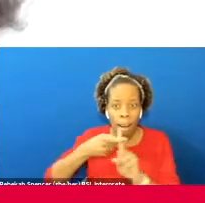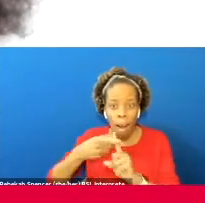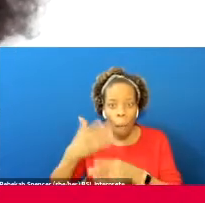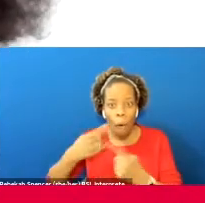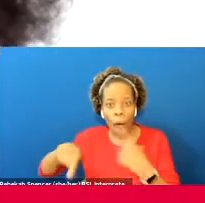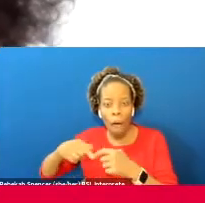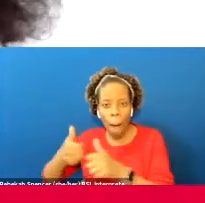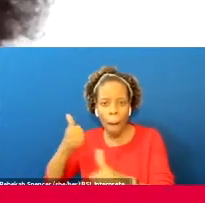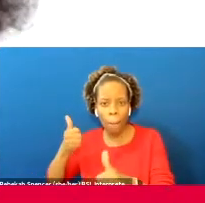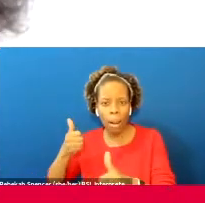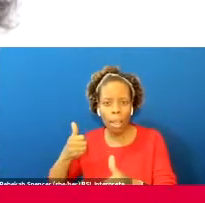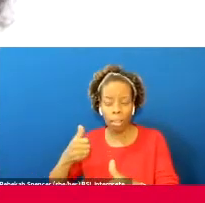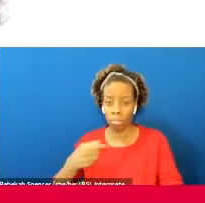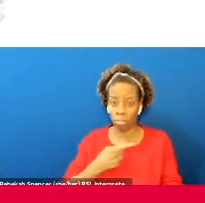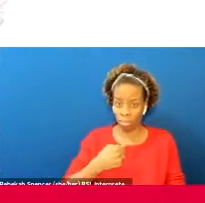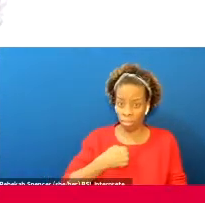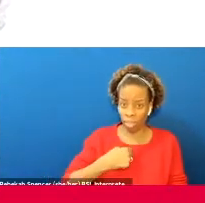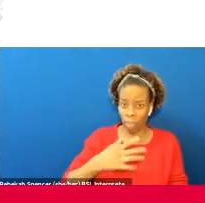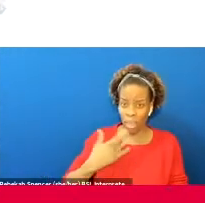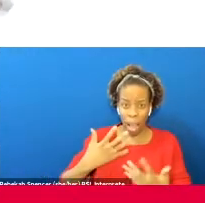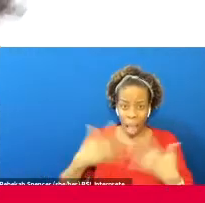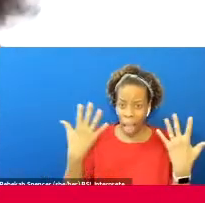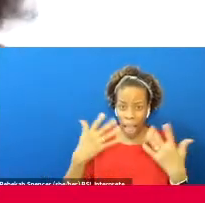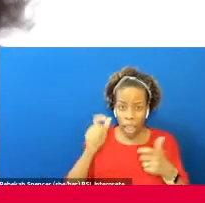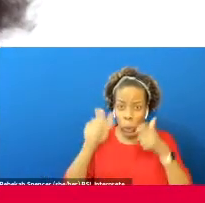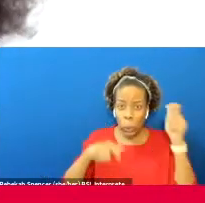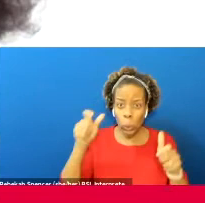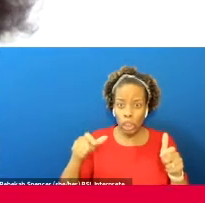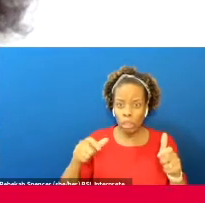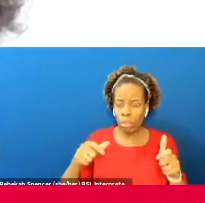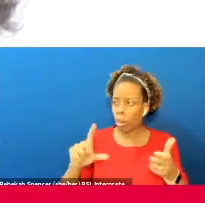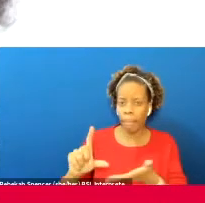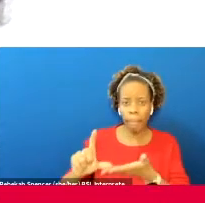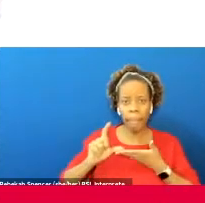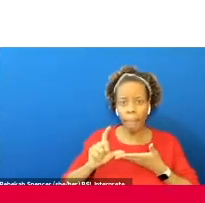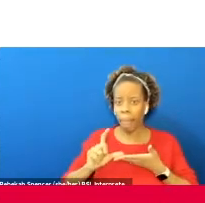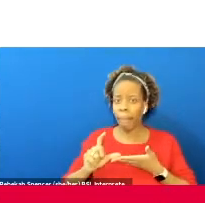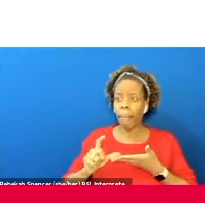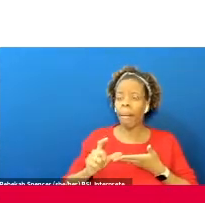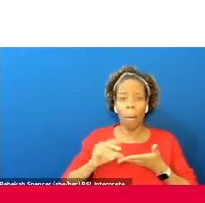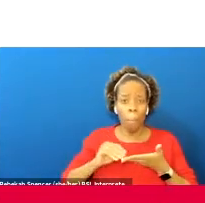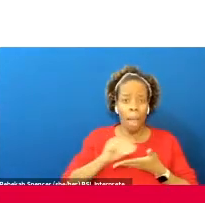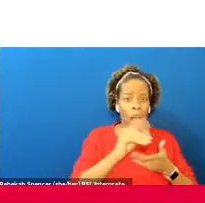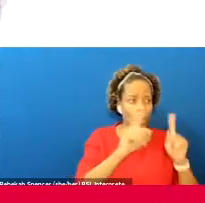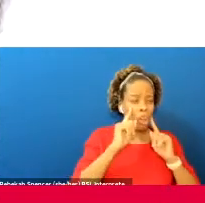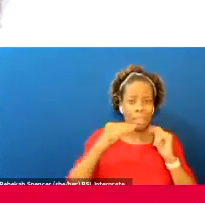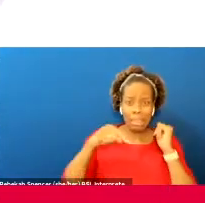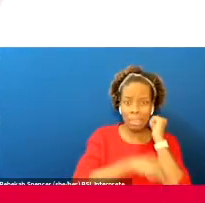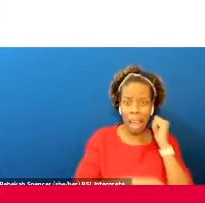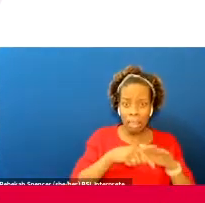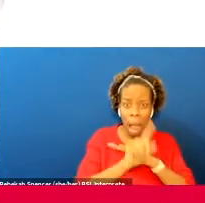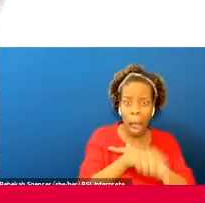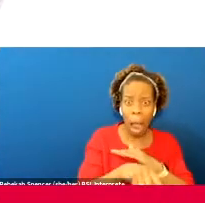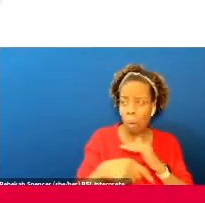don't know about you, but I feel like every student that's basically got £30,000 of debt will probably not turn down a really,